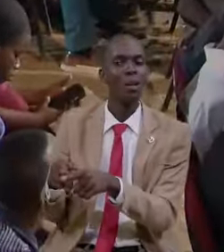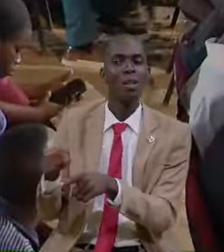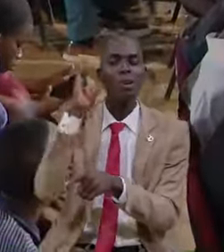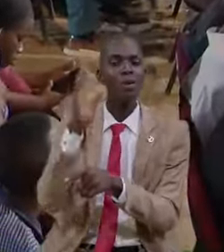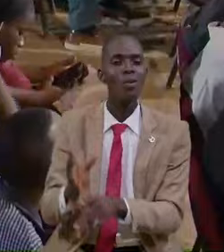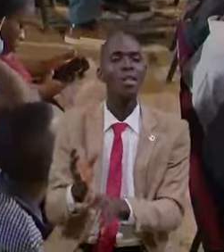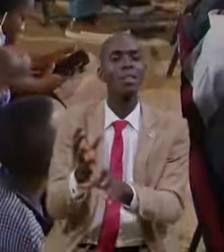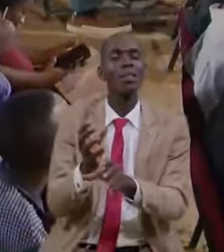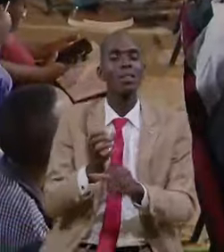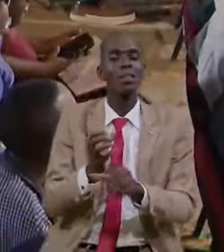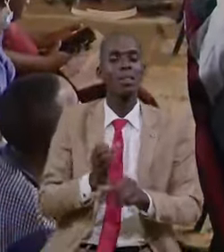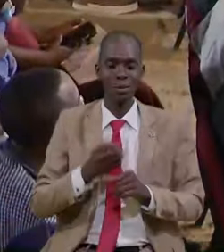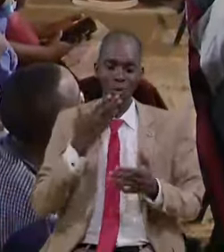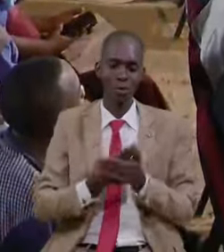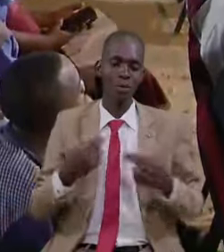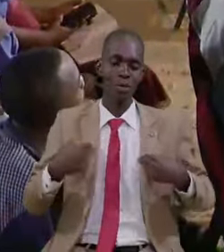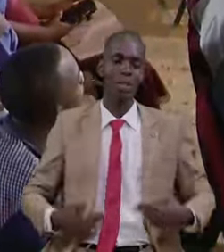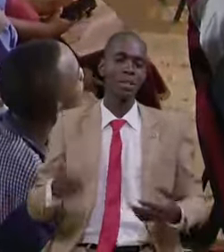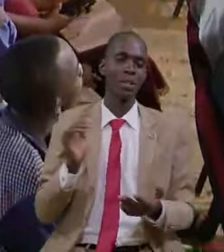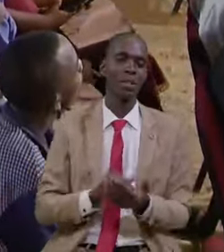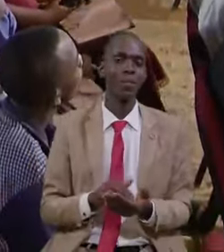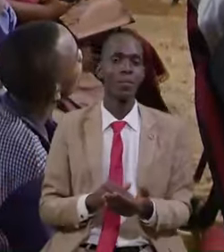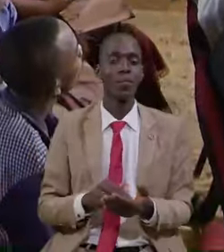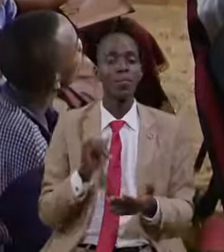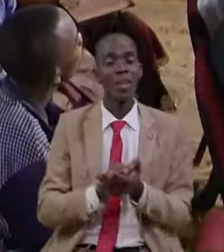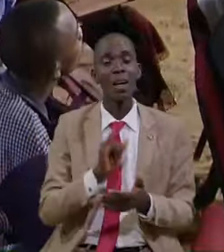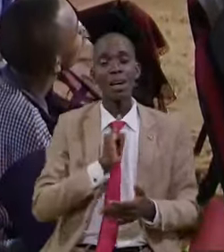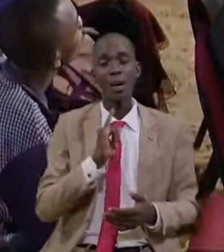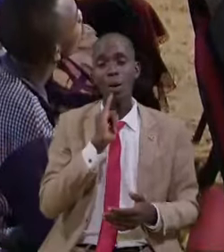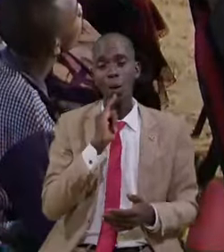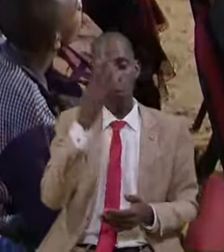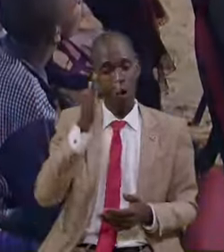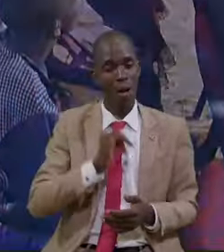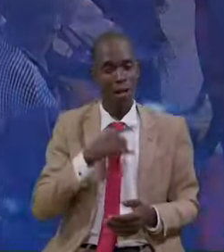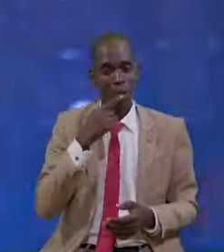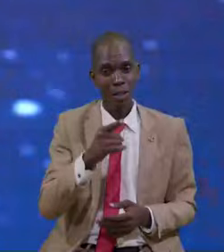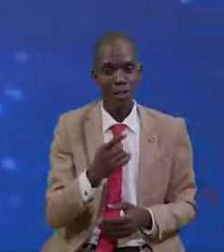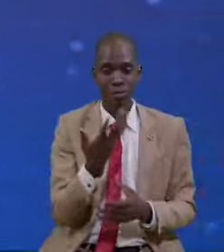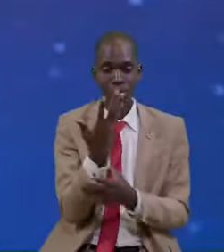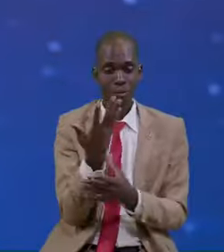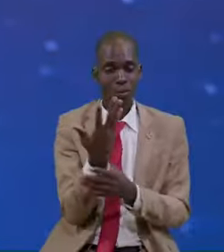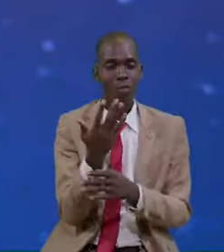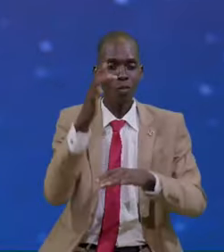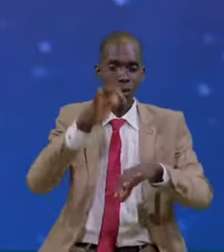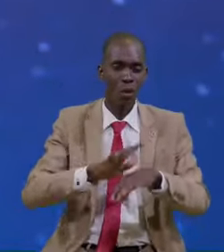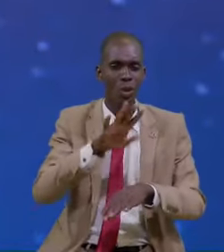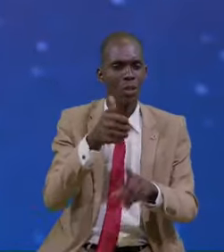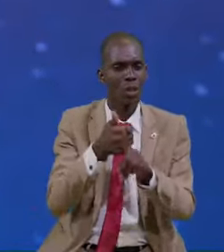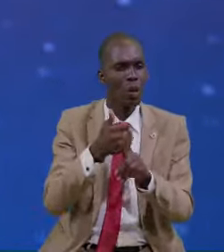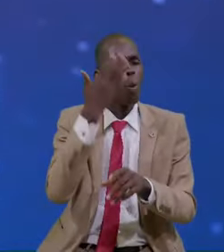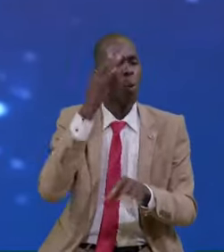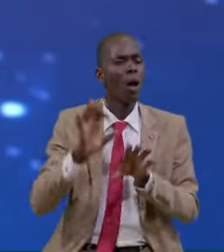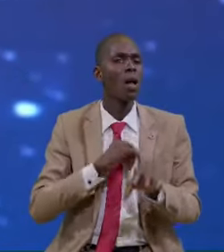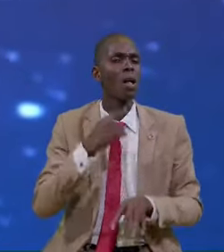shall recover. That's why I tell you, I say, lay that hand upon yourself. Why do I say that?